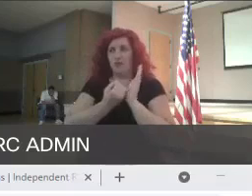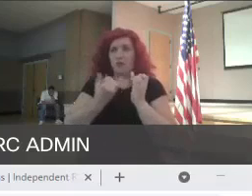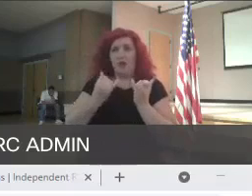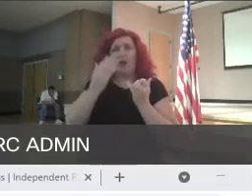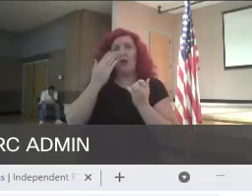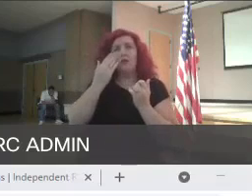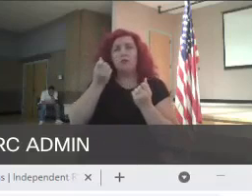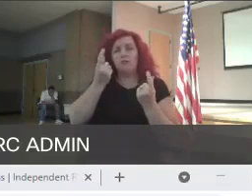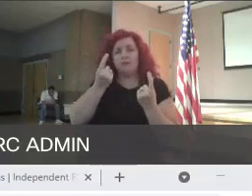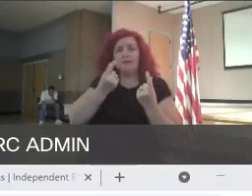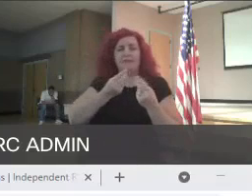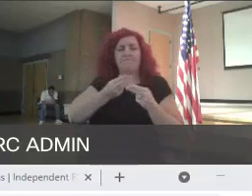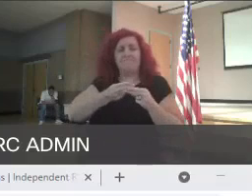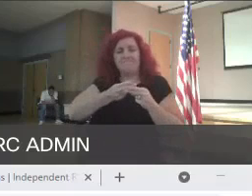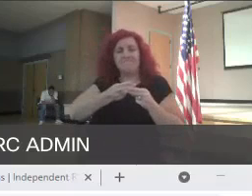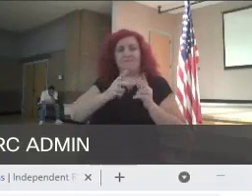map,